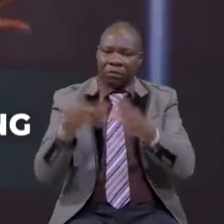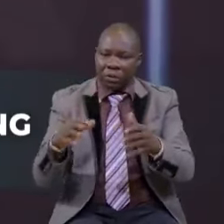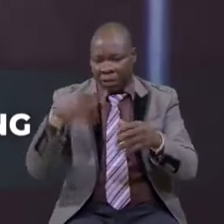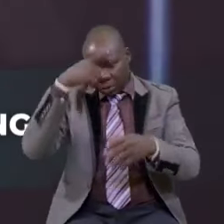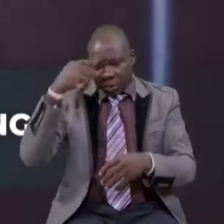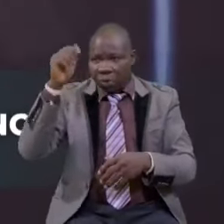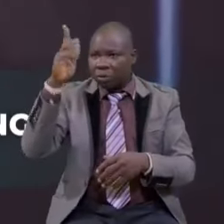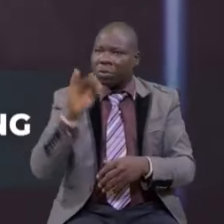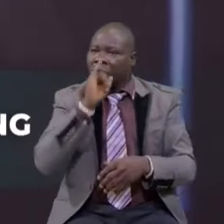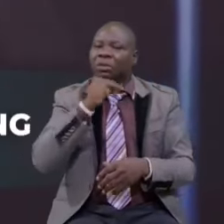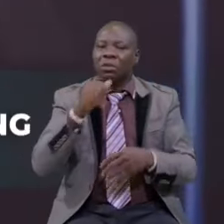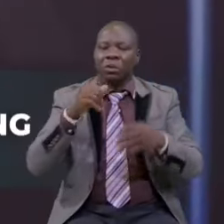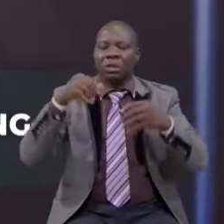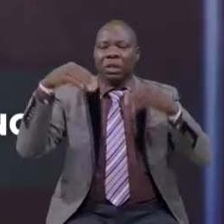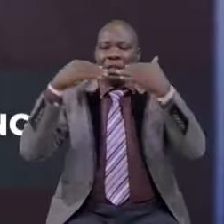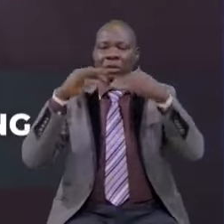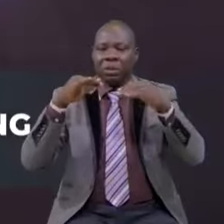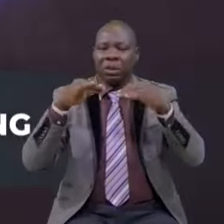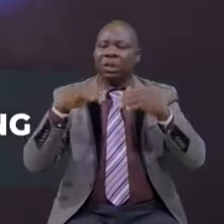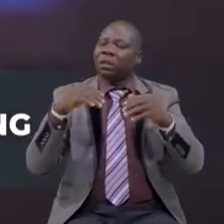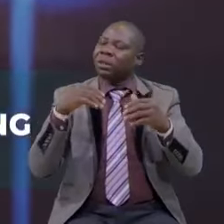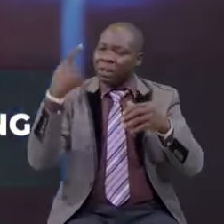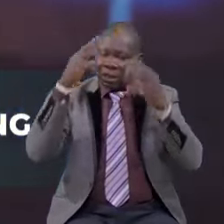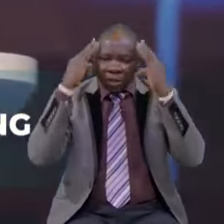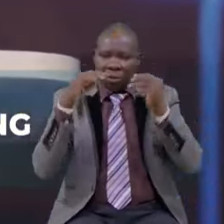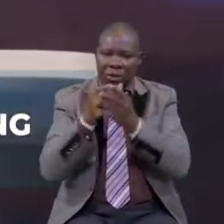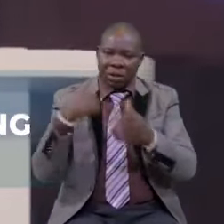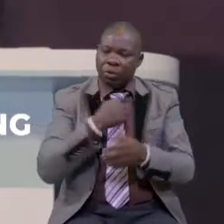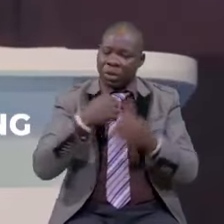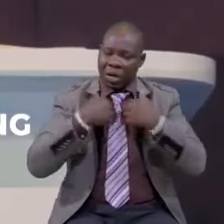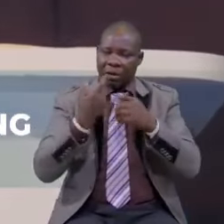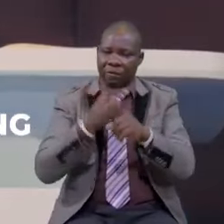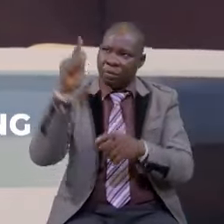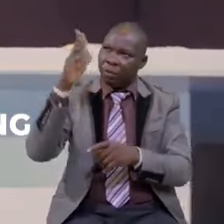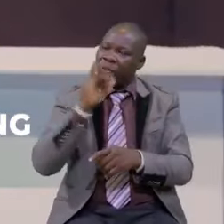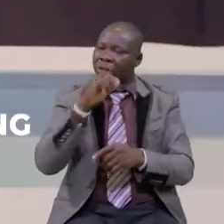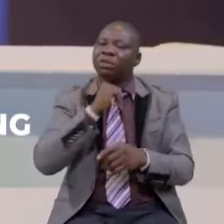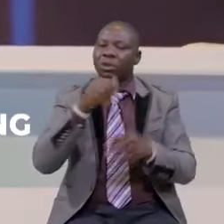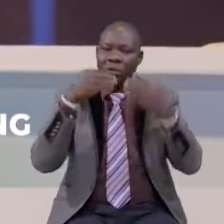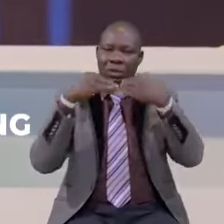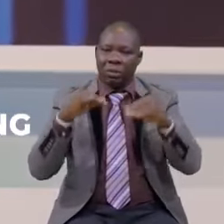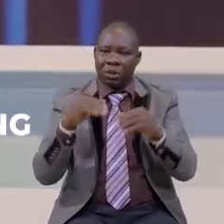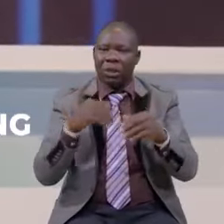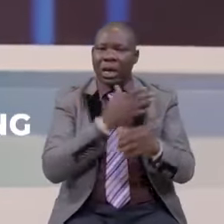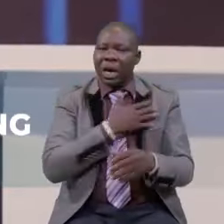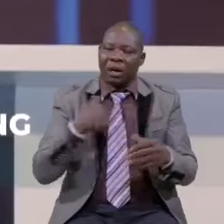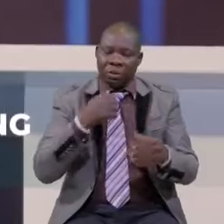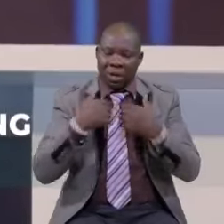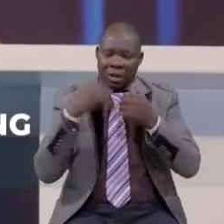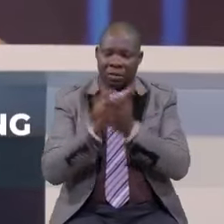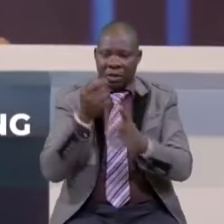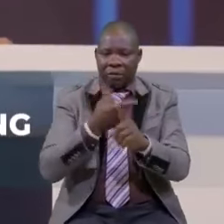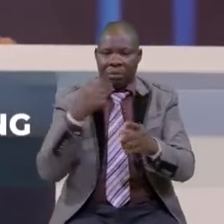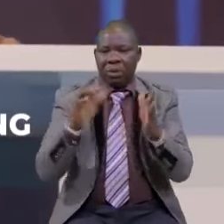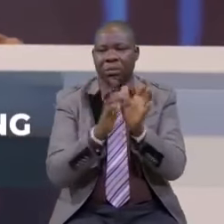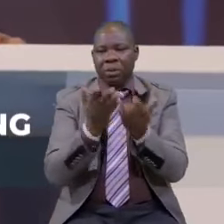experiences we can have from the Lord is also unlimited, and we get that from the Bible, B-I-B-L-E,